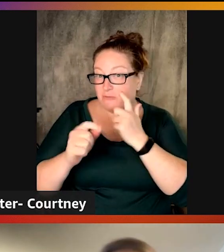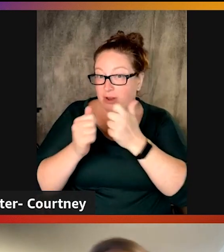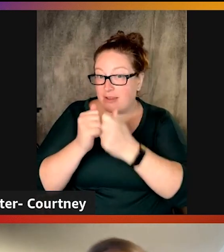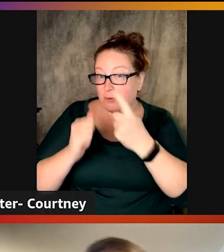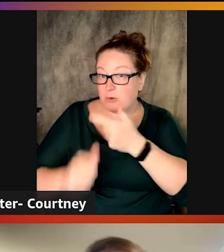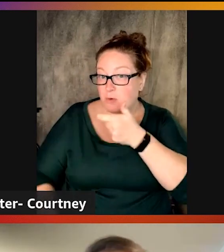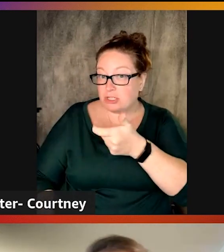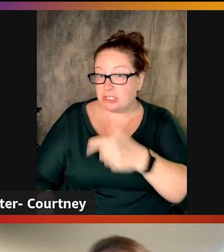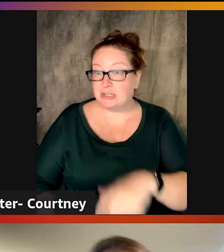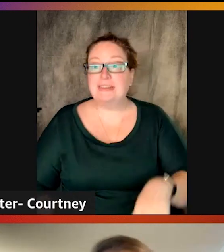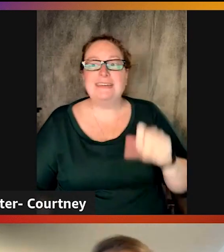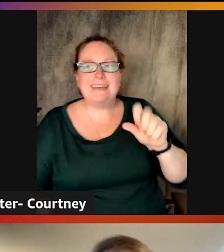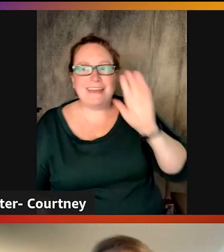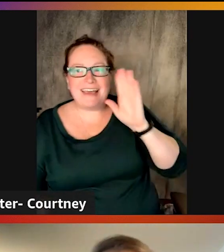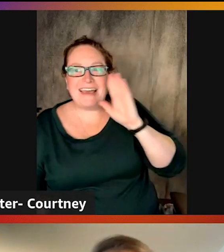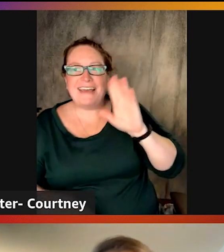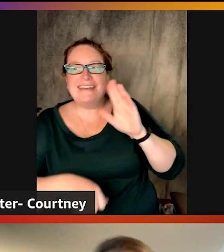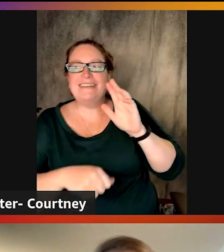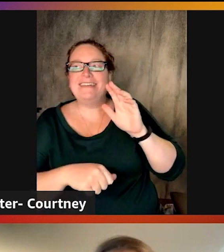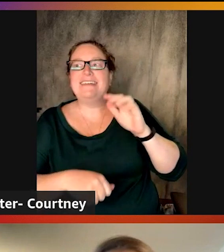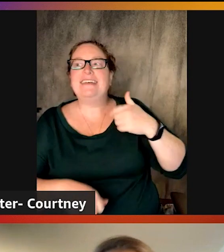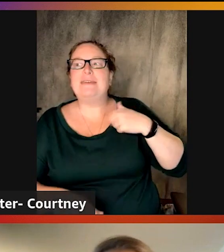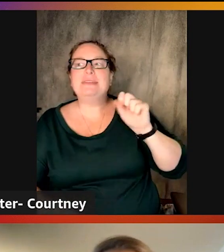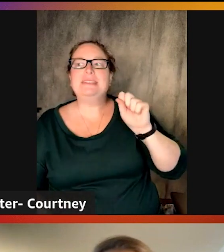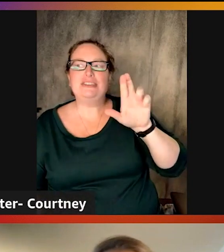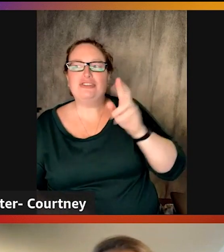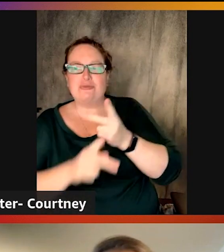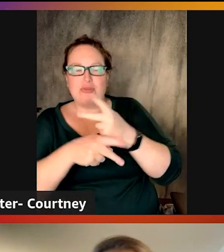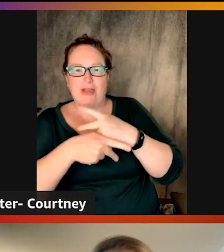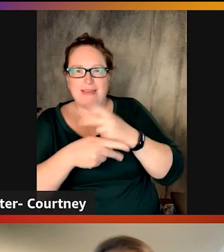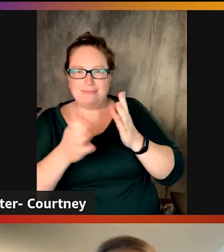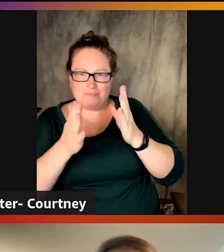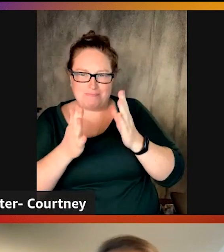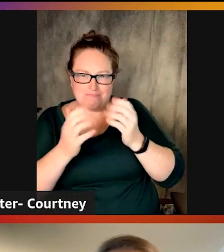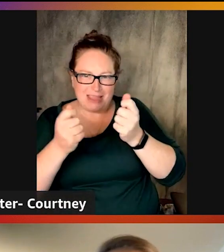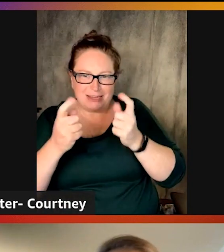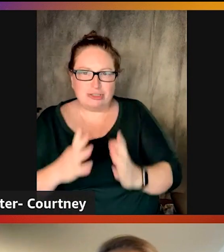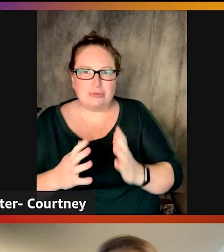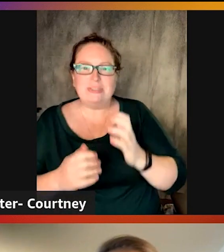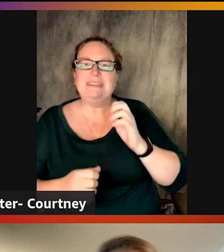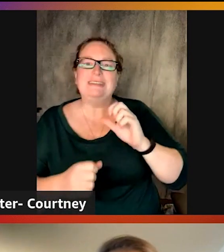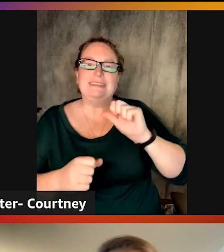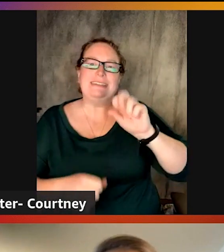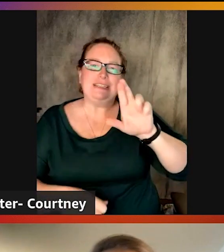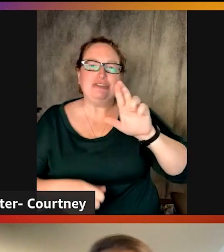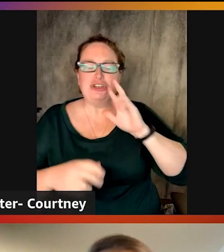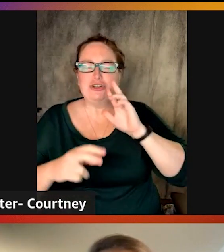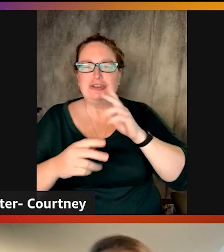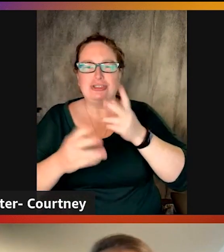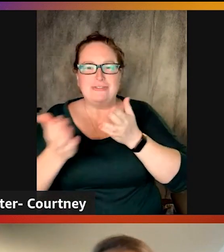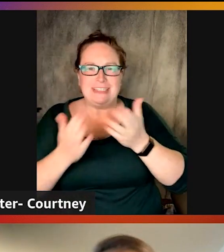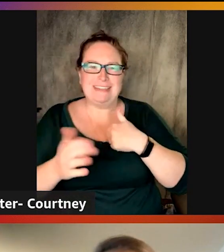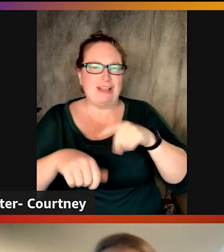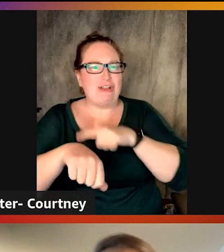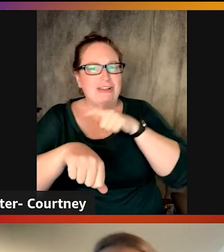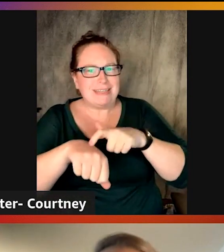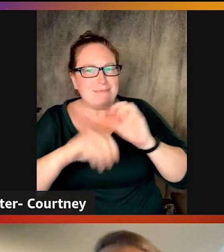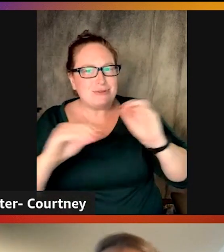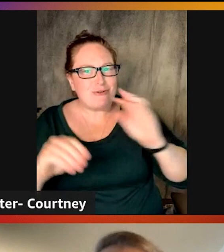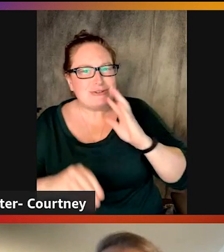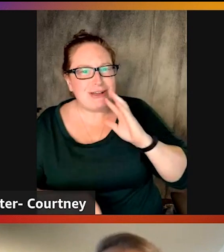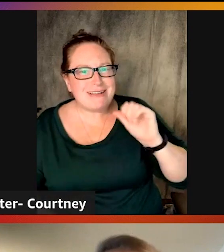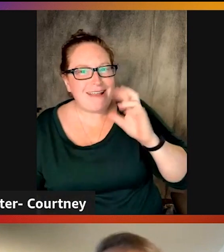Yeah, of course. Hi, everybody. I'm a senior product manager with AWS Observability Services. Long time no talk, Aaron. Good to see you again. It has been a